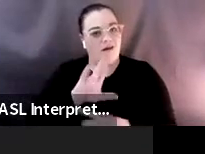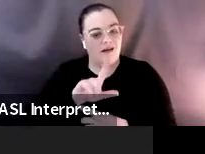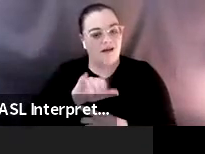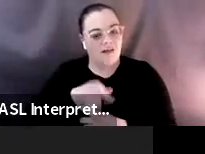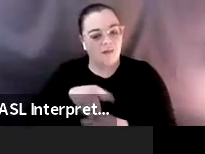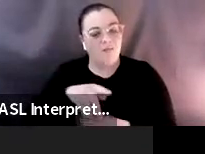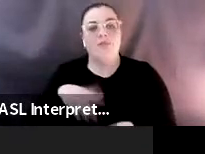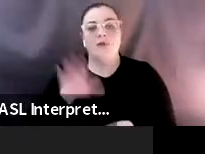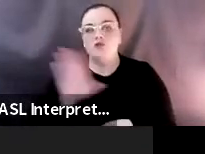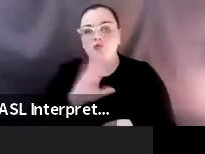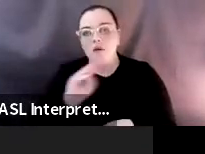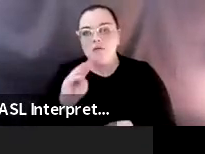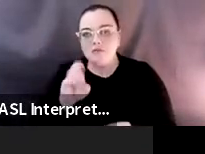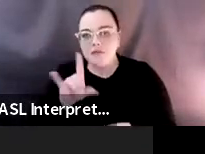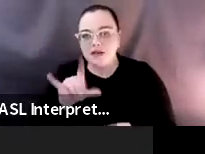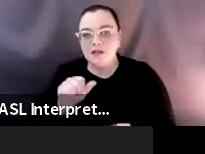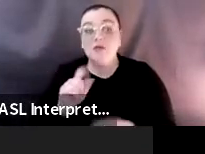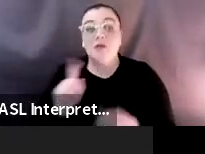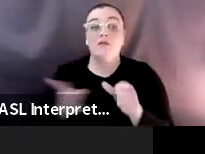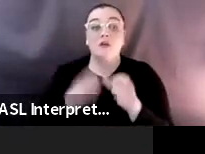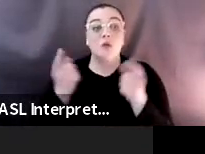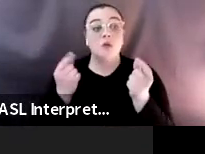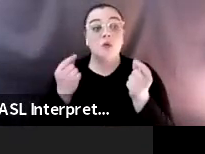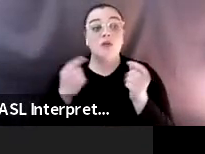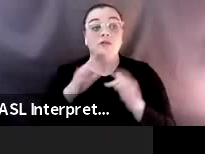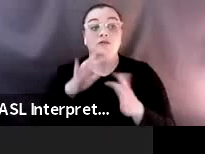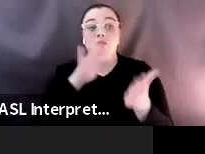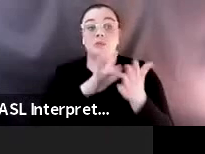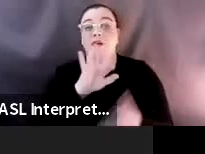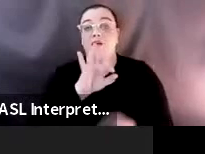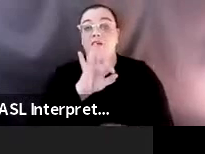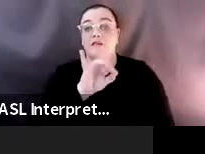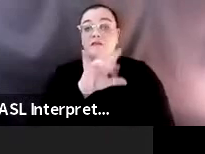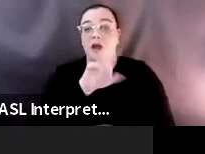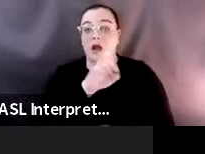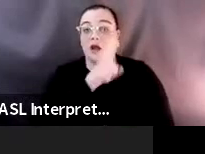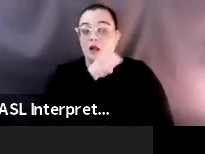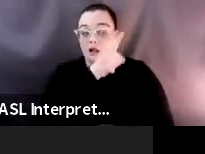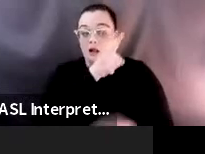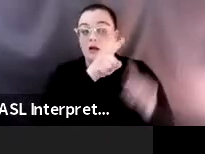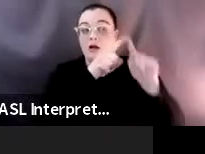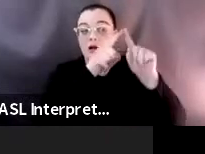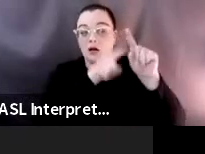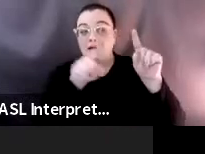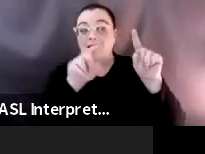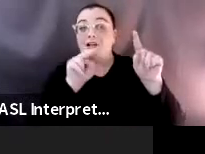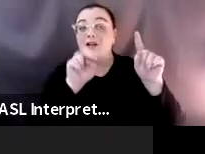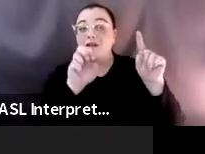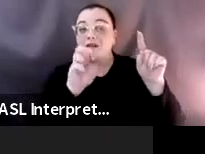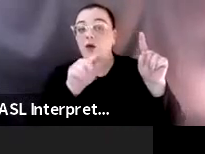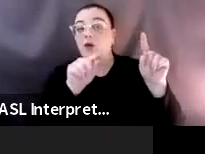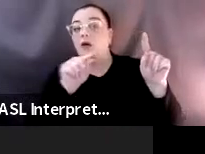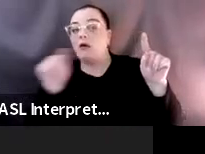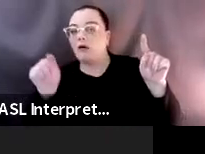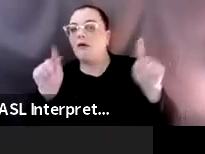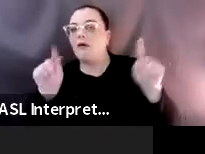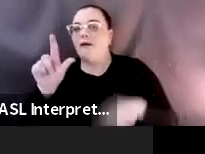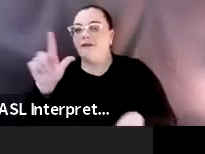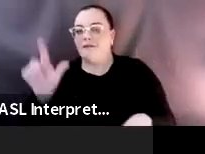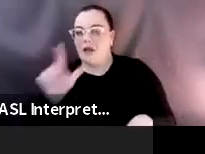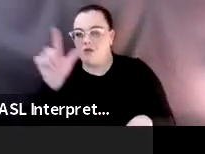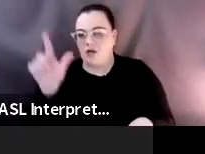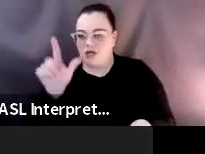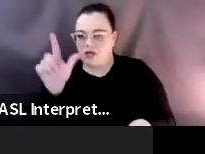the first step in doing that is I'm going to go up here to my file menu. I'm going to go File, New, and I'm going to select Library.